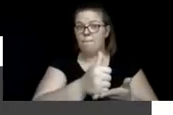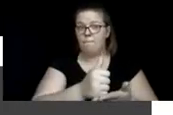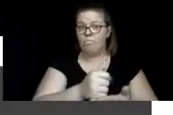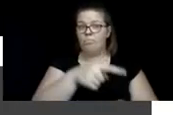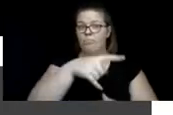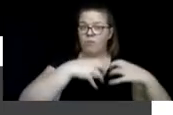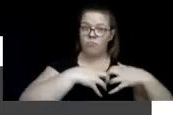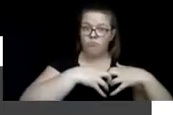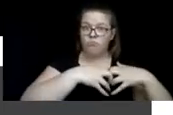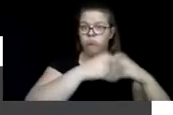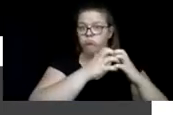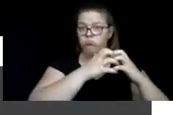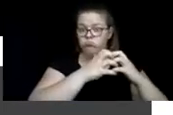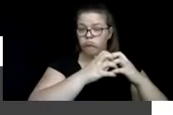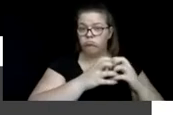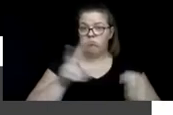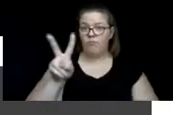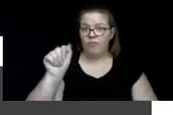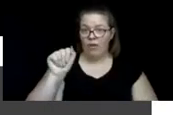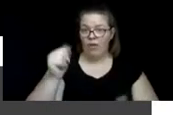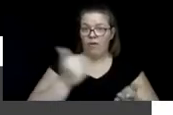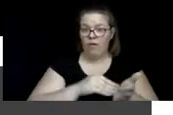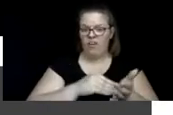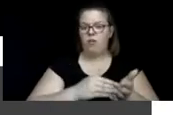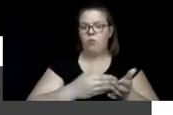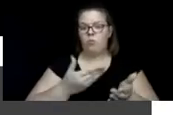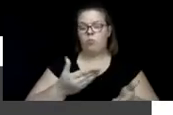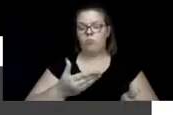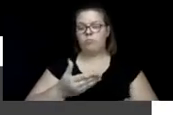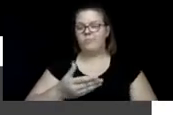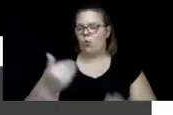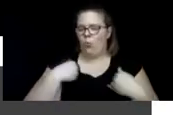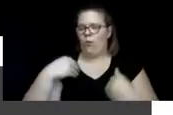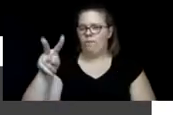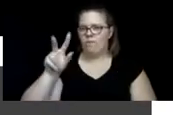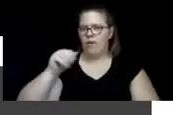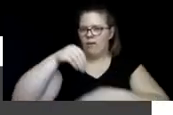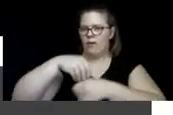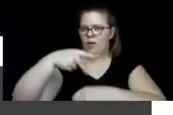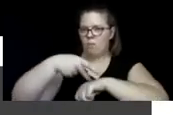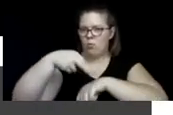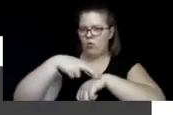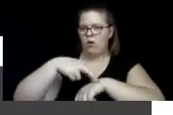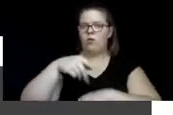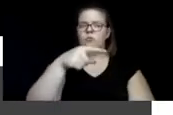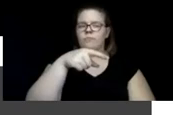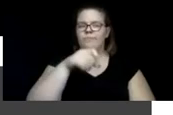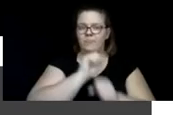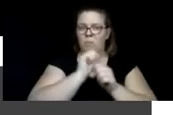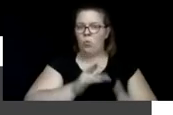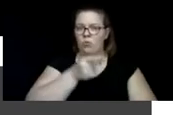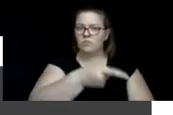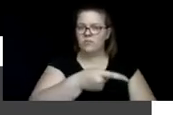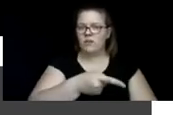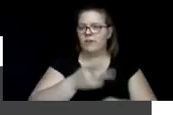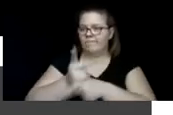restructure itself while the employees of the Puerto Rico VA were taking care of their family. And then to